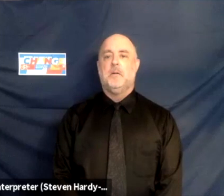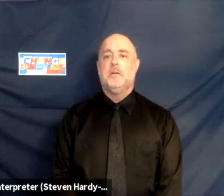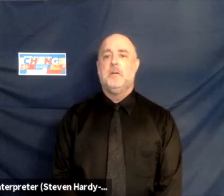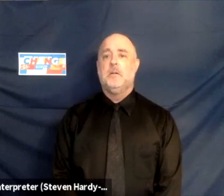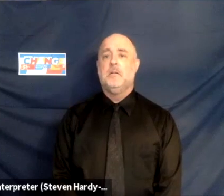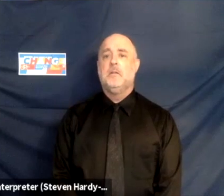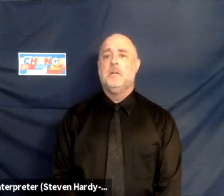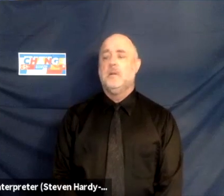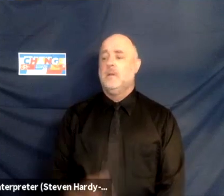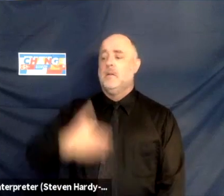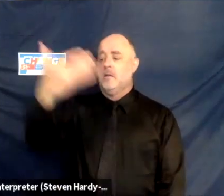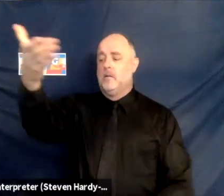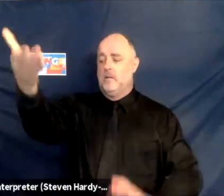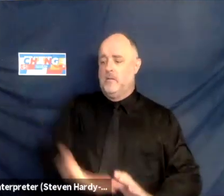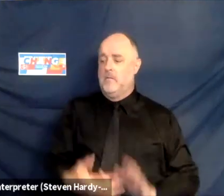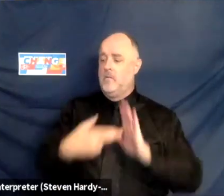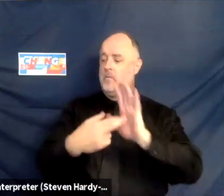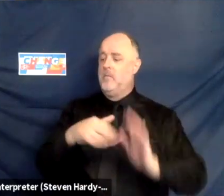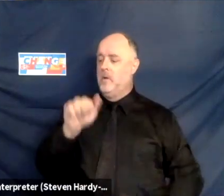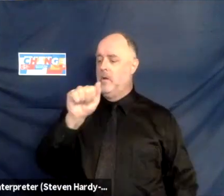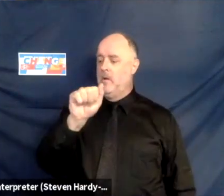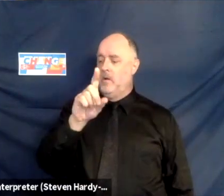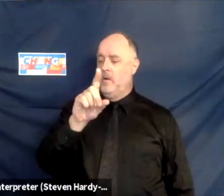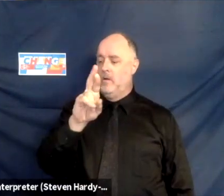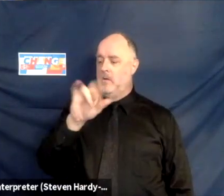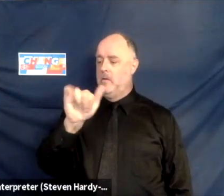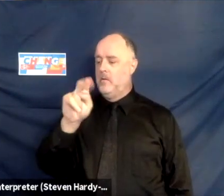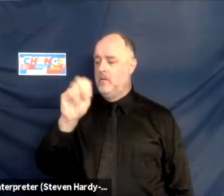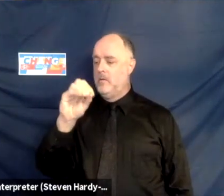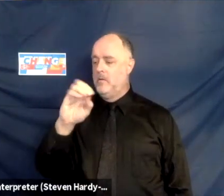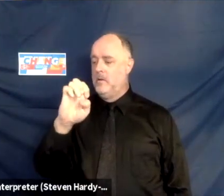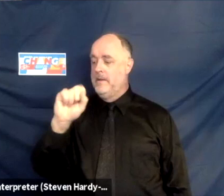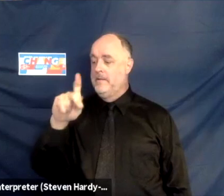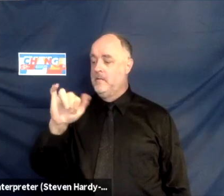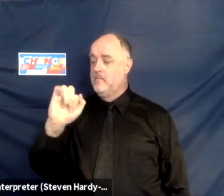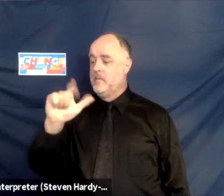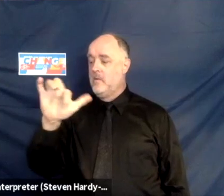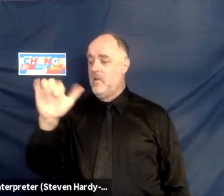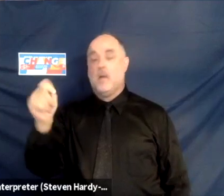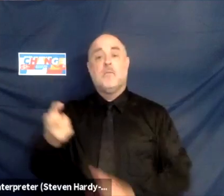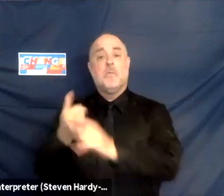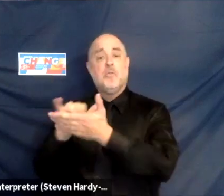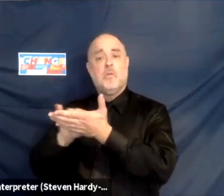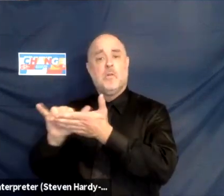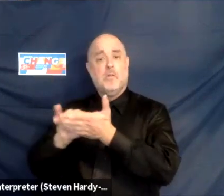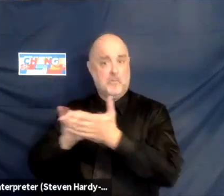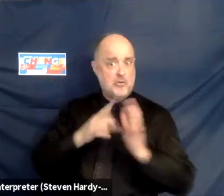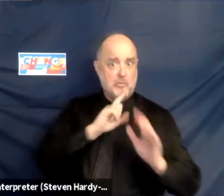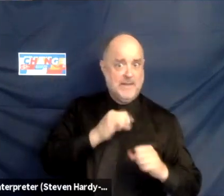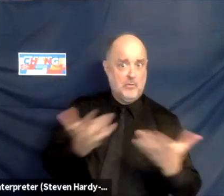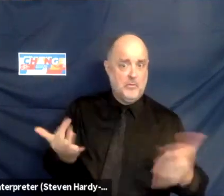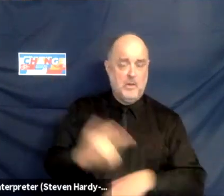Representative Adriano Espiate. I just want to make sure that Representative Espaillat is here with us today. He is. Great. Awesome. Good.